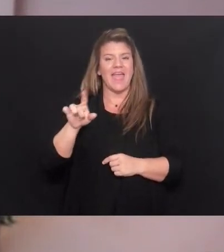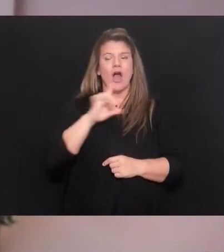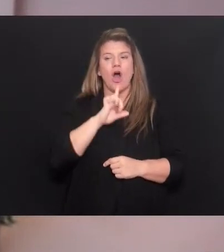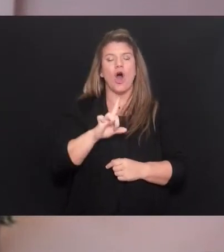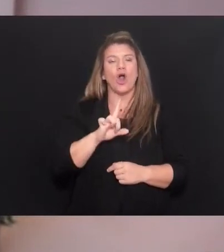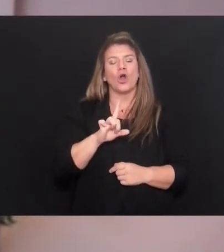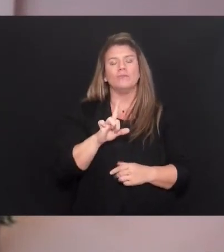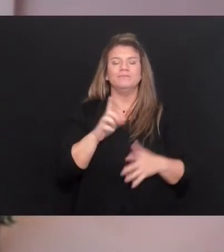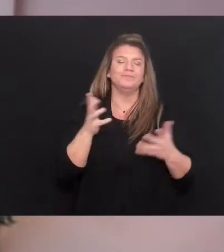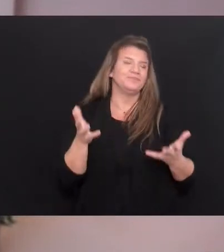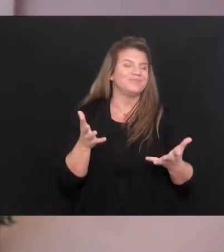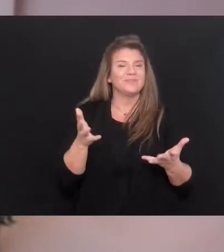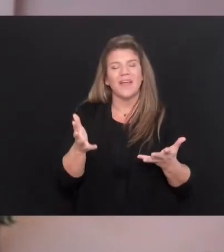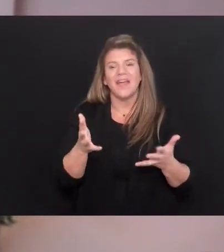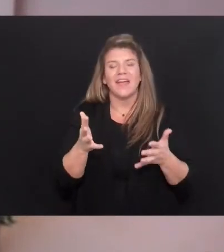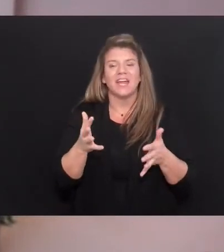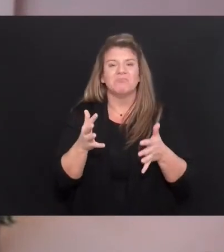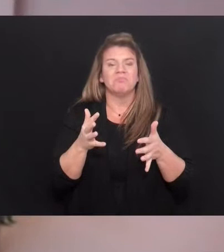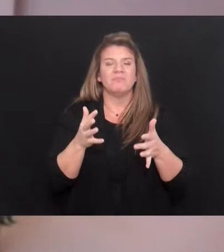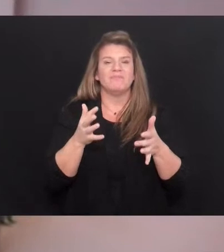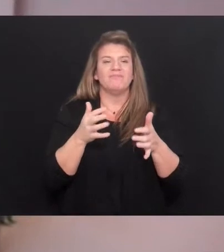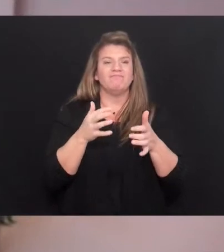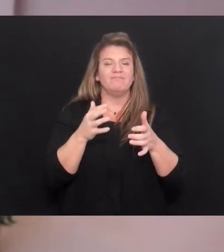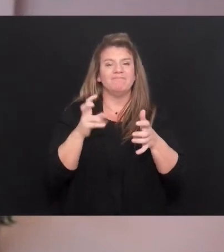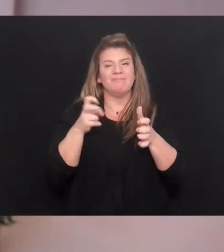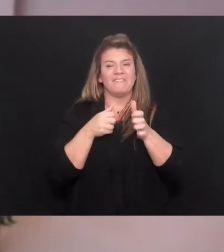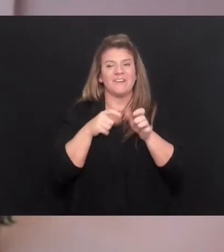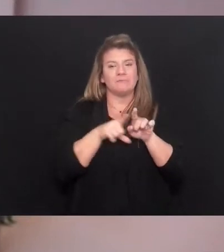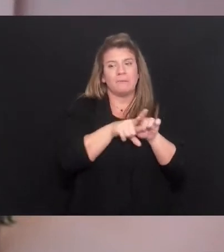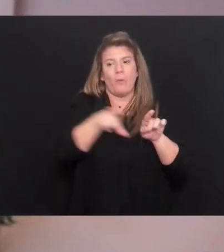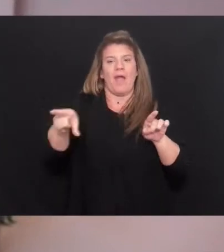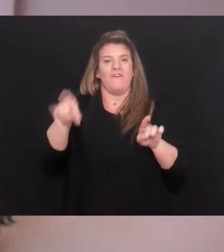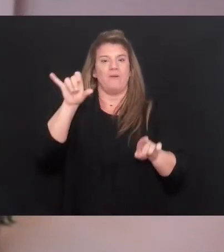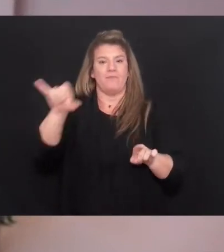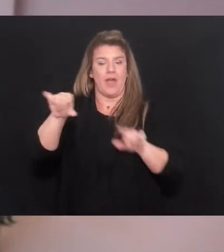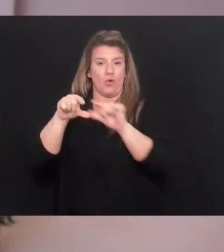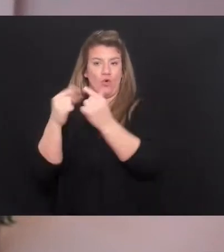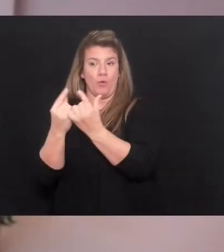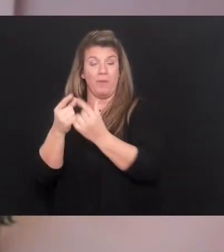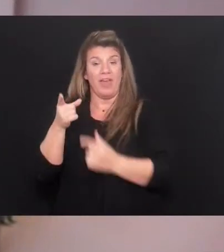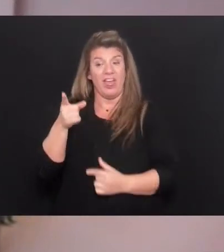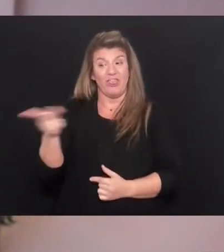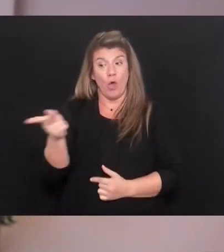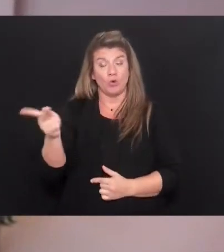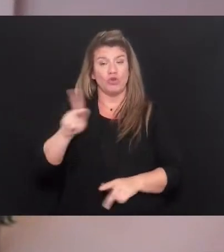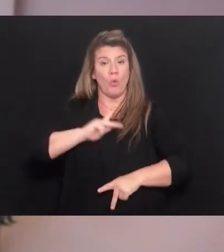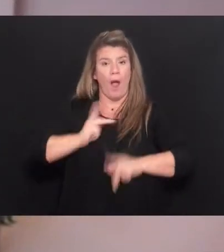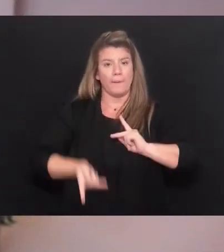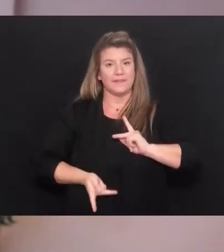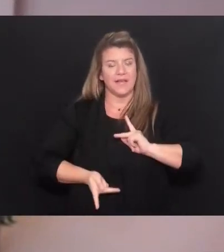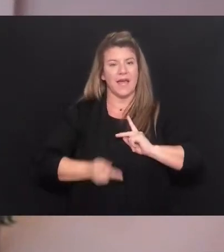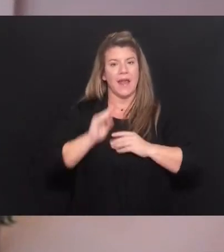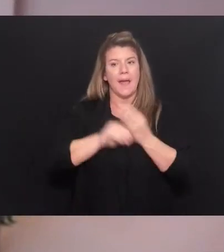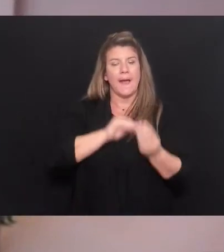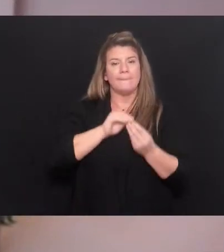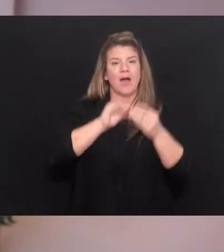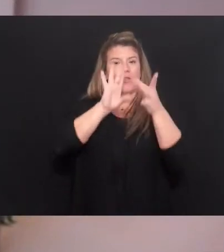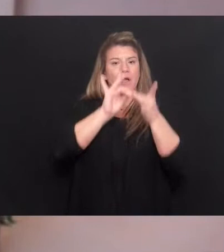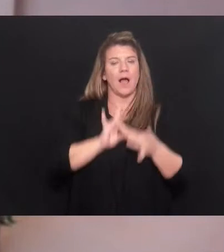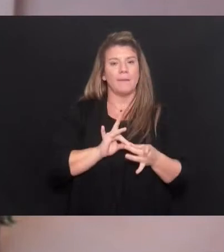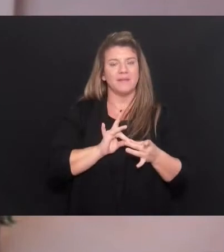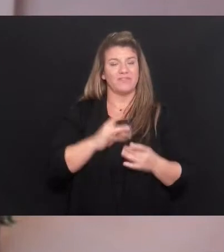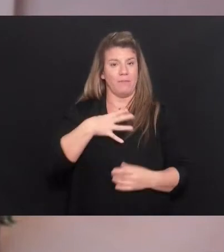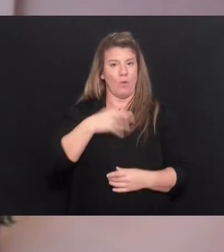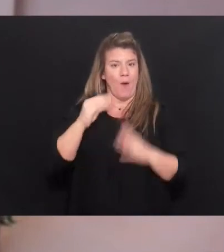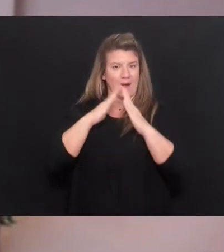that, step away from that organization. I think that they were upset about the commentary from the White